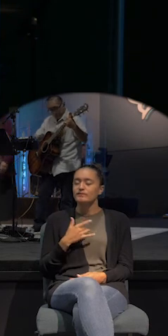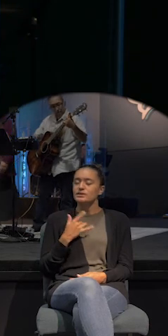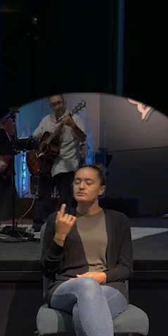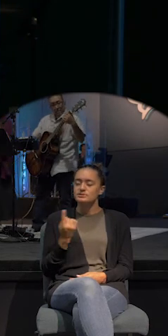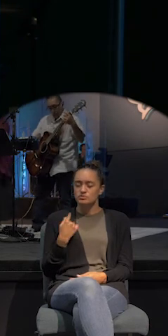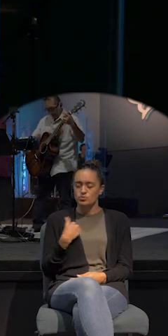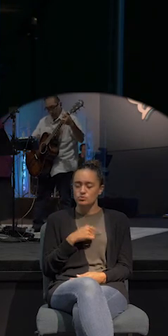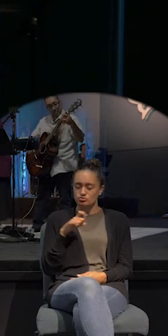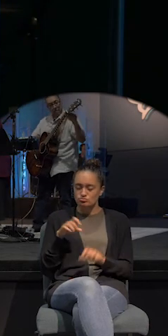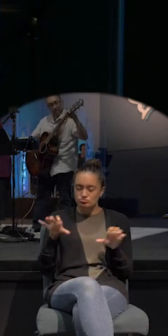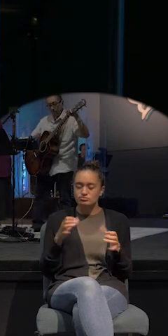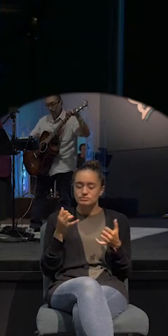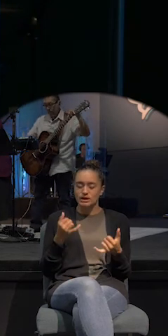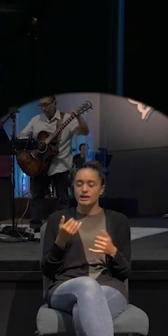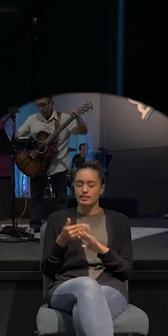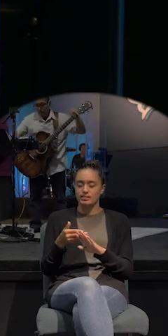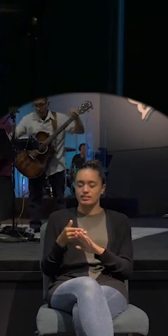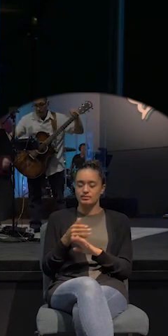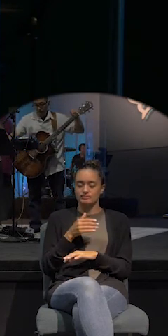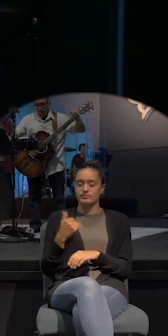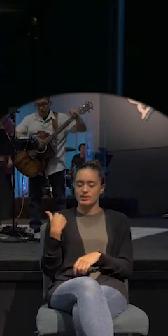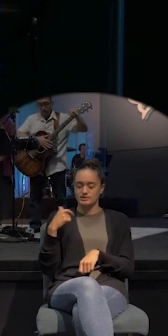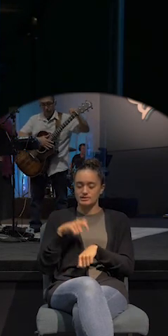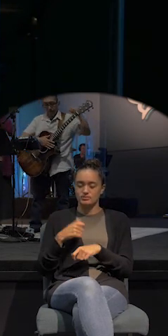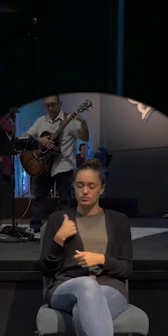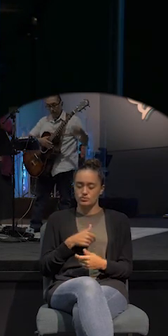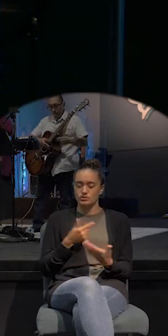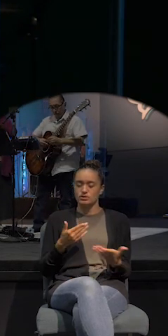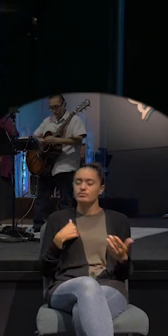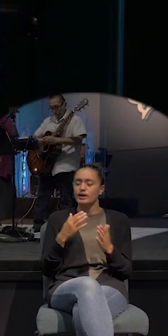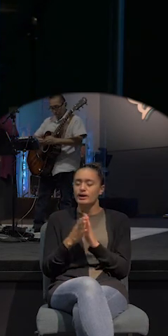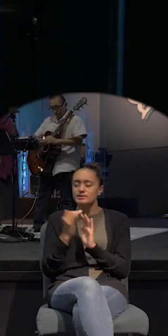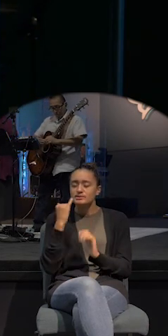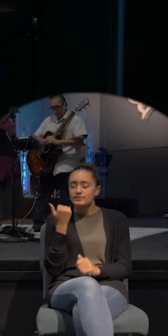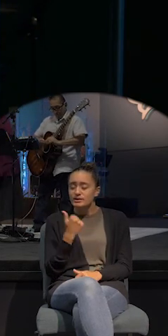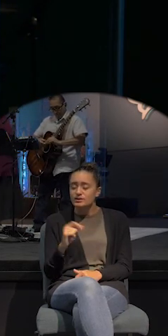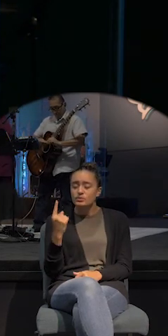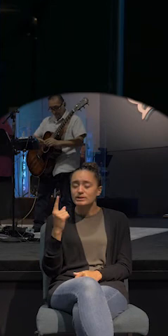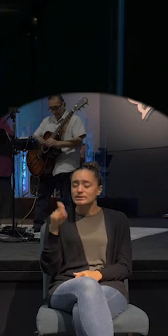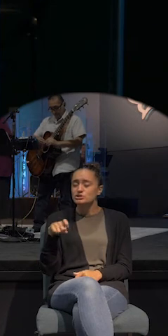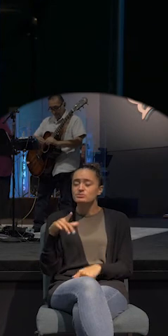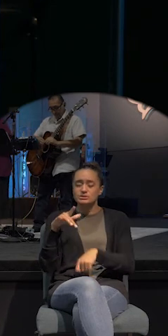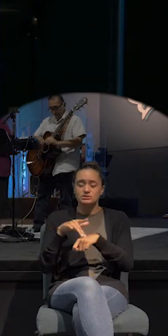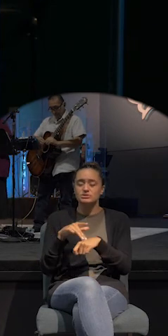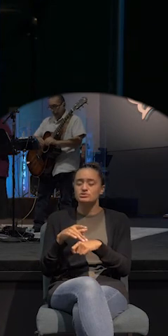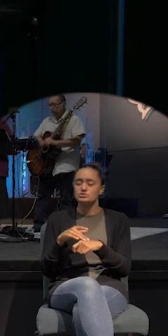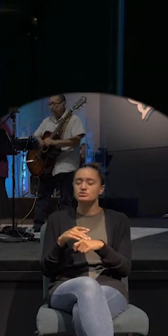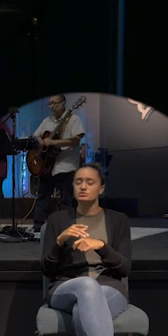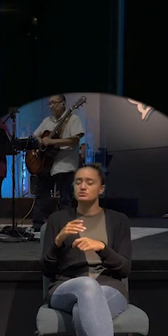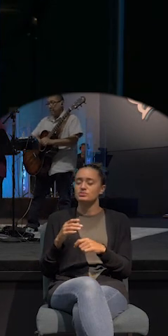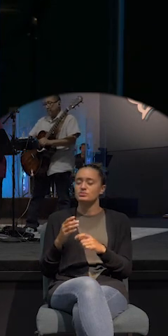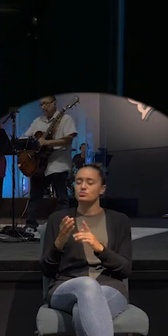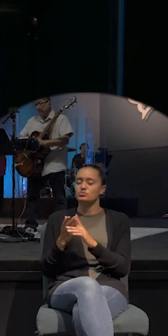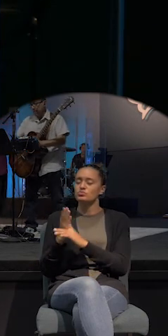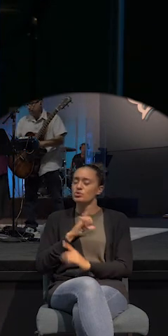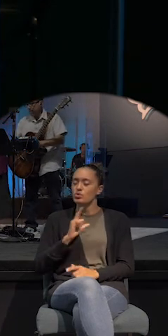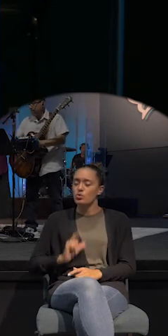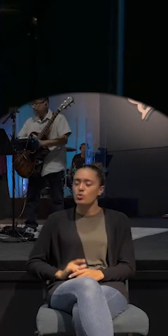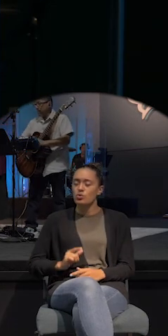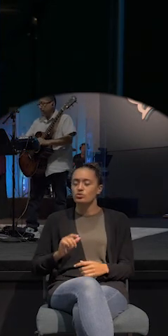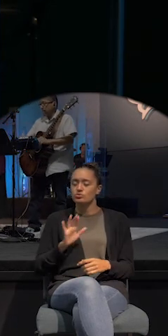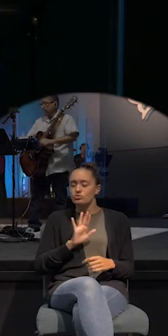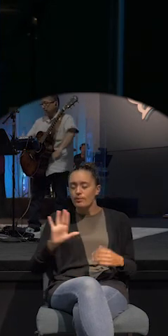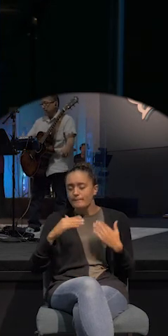we should do right now. Last time we were together, there were some I asked if there's anybody in need of being touched by the Lord, physical